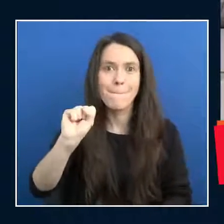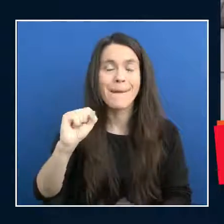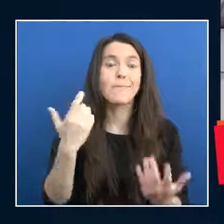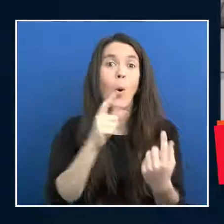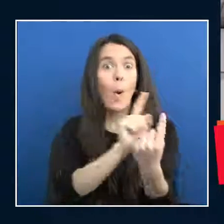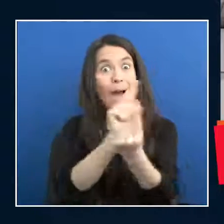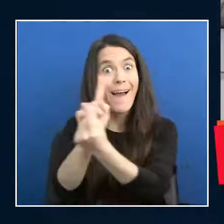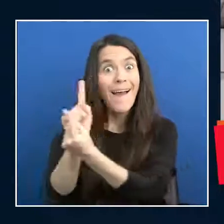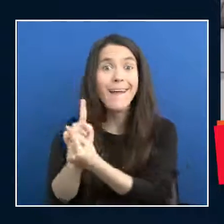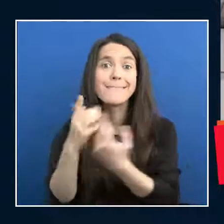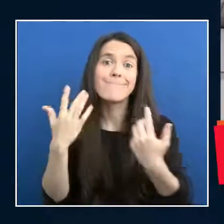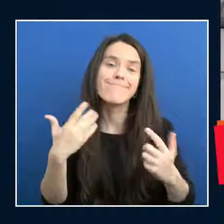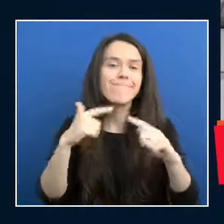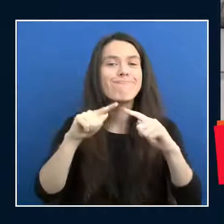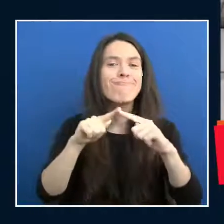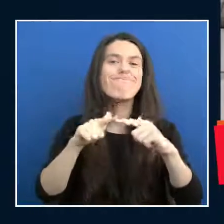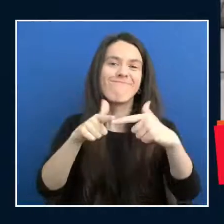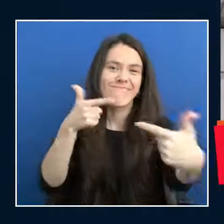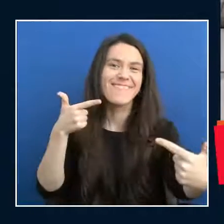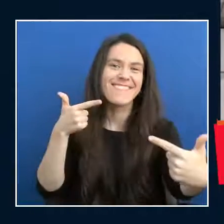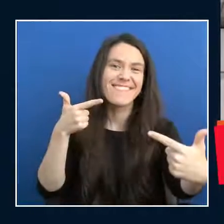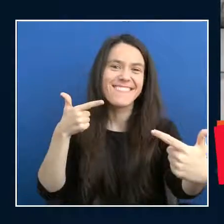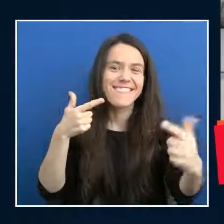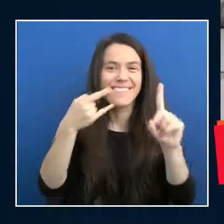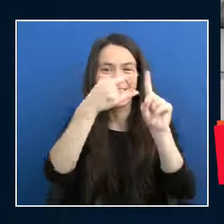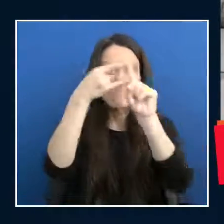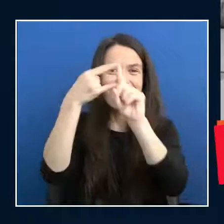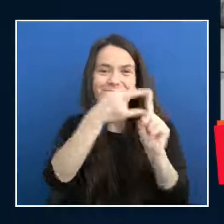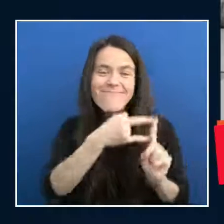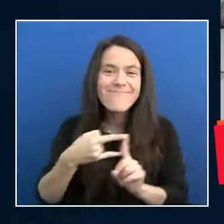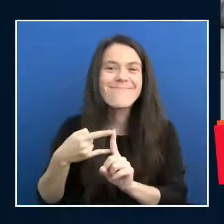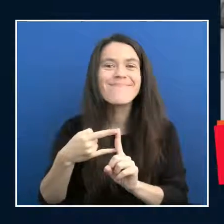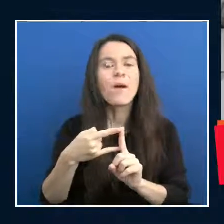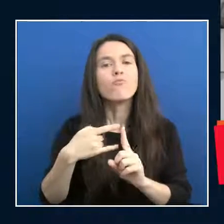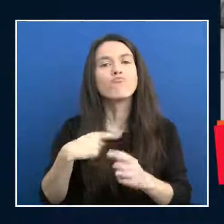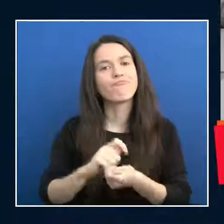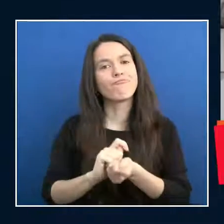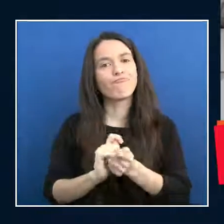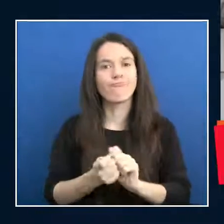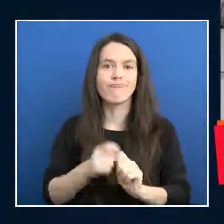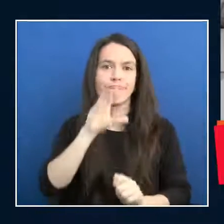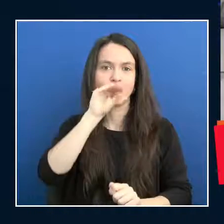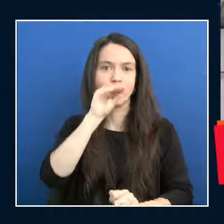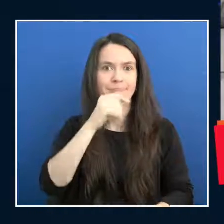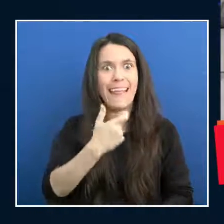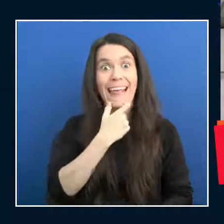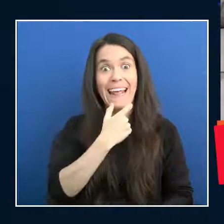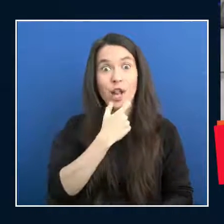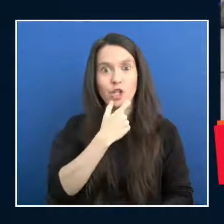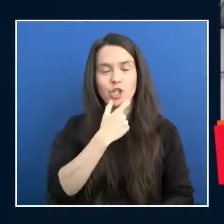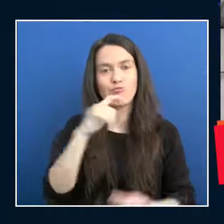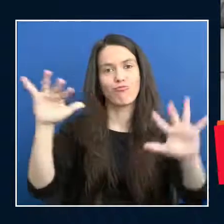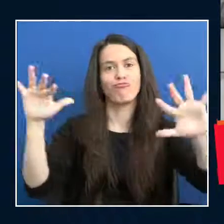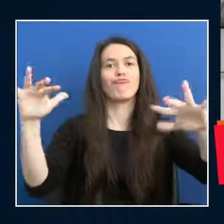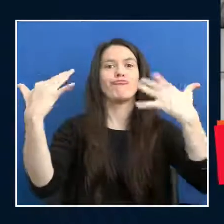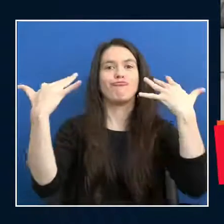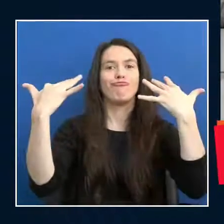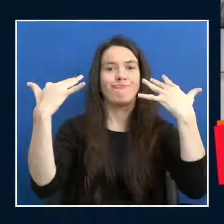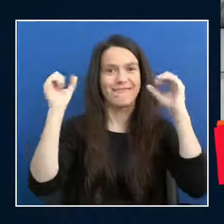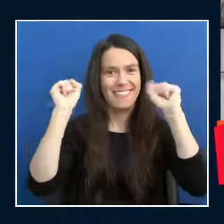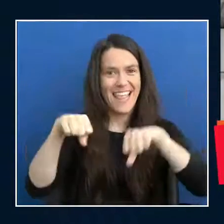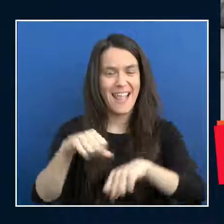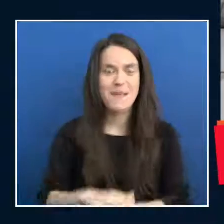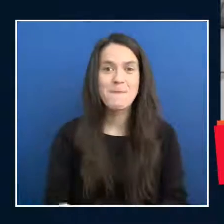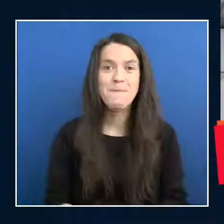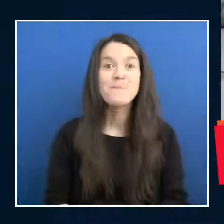have been doing these online and we moved to English to attract a bigger audience. So right after the session,